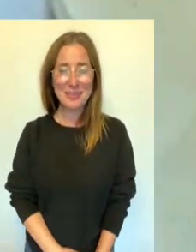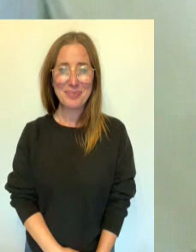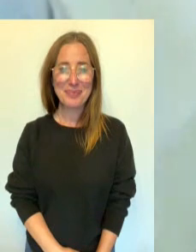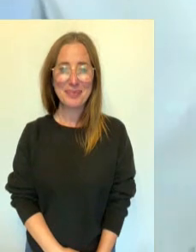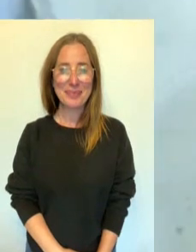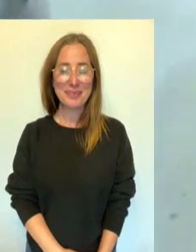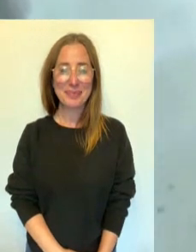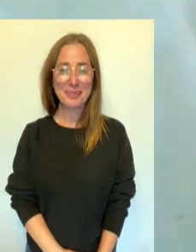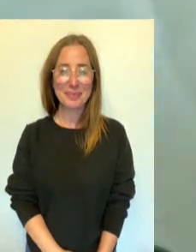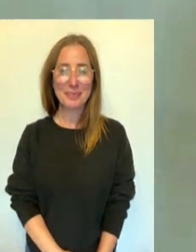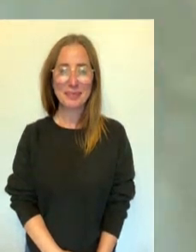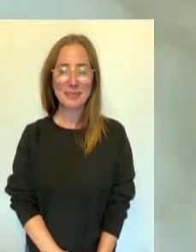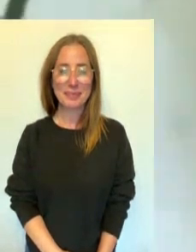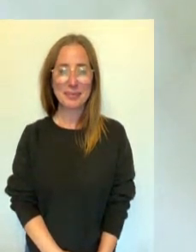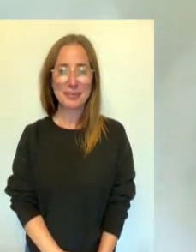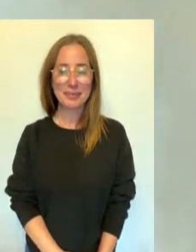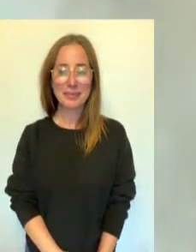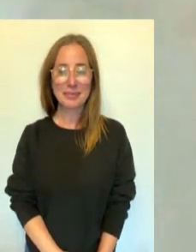Okay.